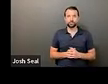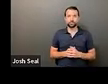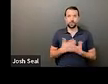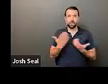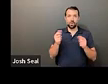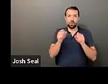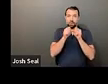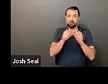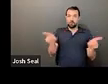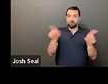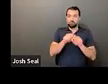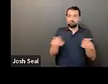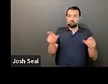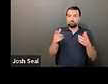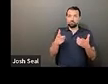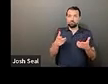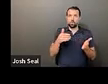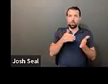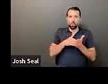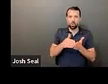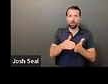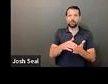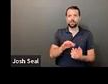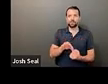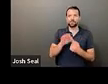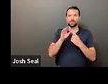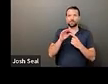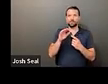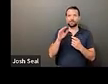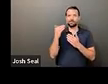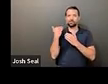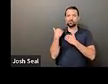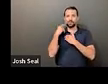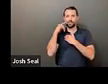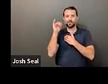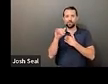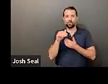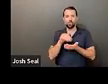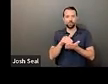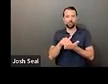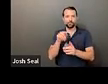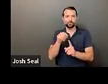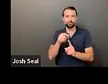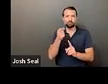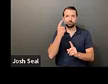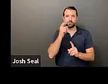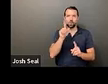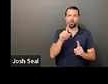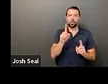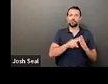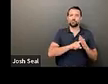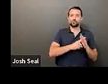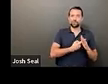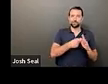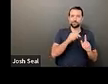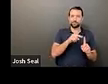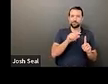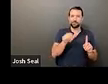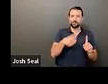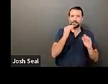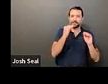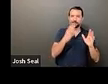lands in the special ed department, but that's not where it starts, right? I mean, so we want to make sure that we can get that information